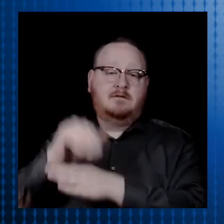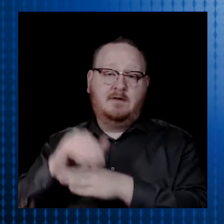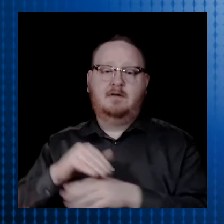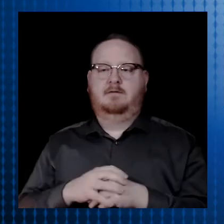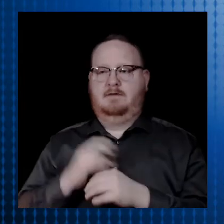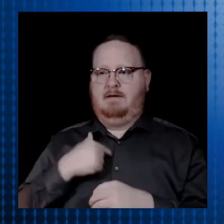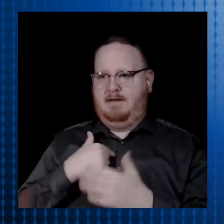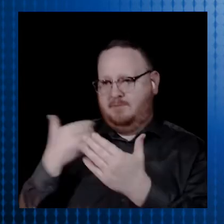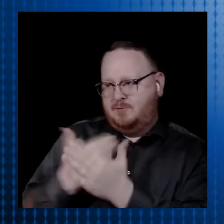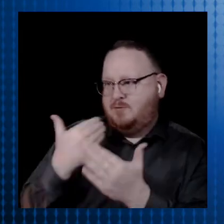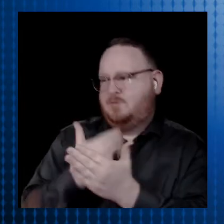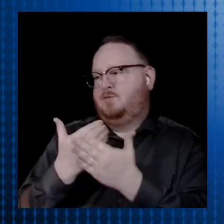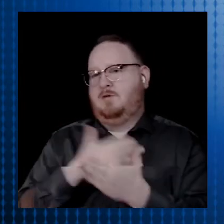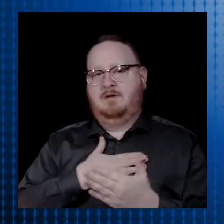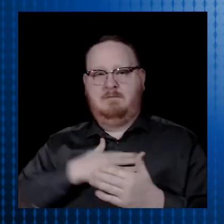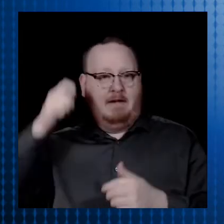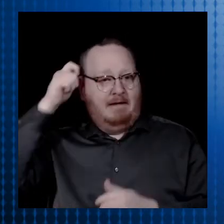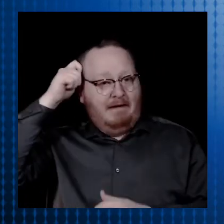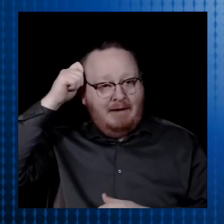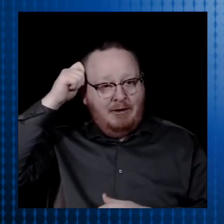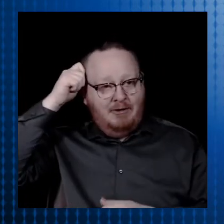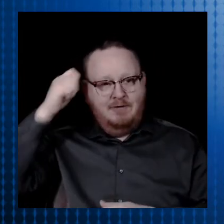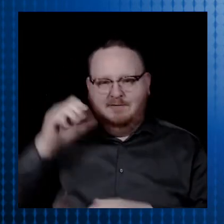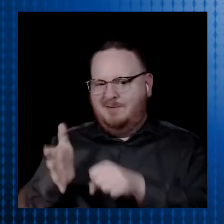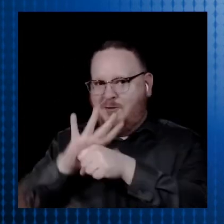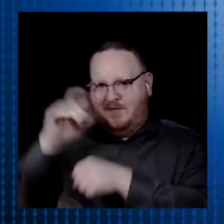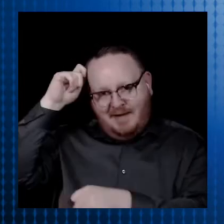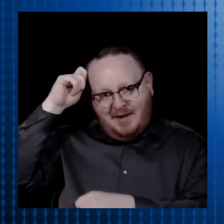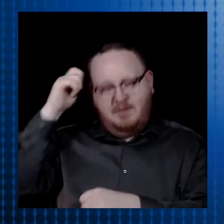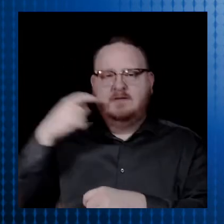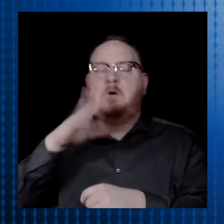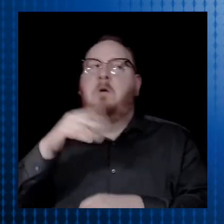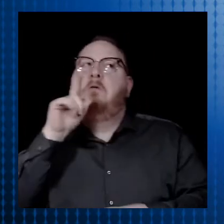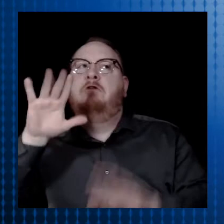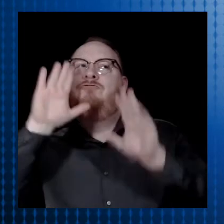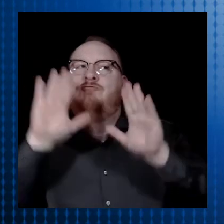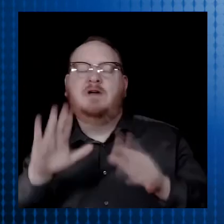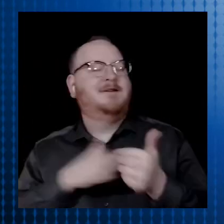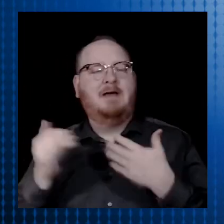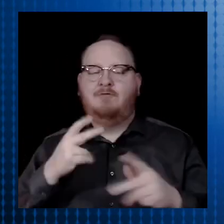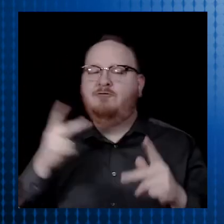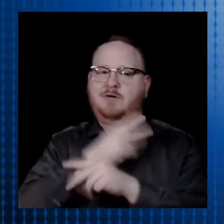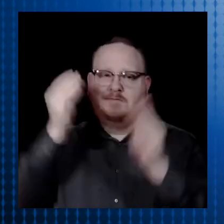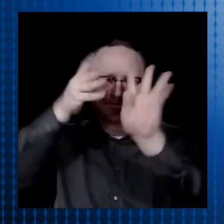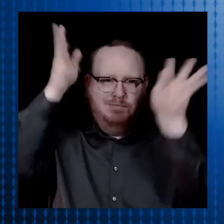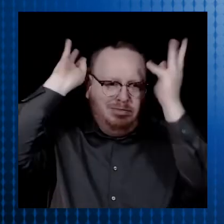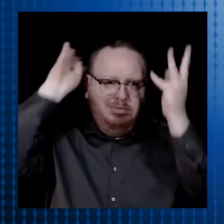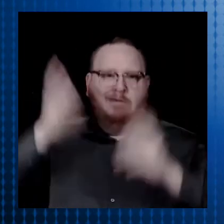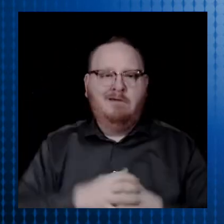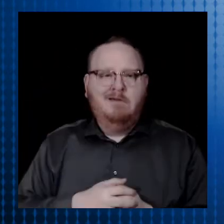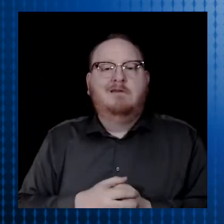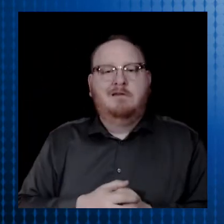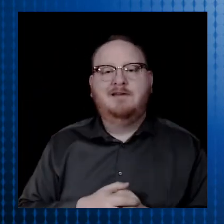fun of my COVID hair and told me I looked great even on my worst of days. They are the reason I still love teaching. It is the tiny humans that are